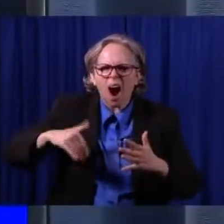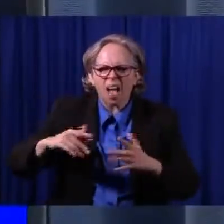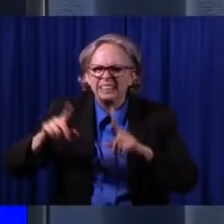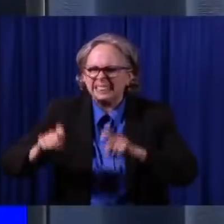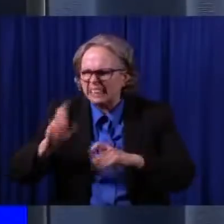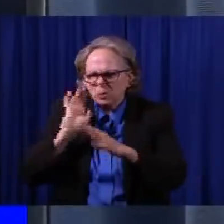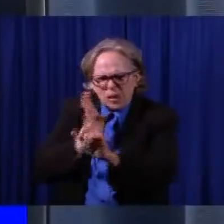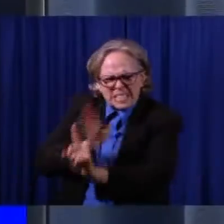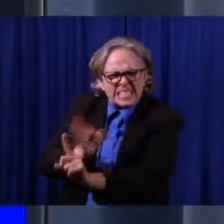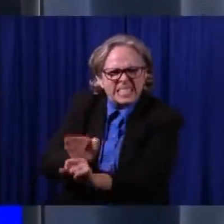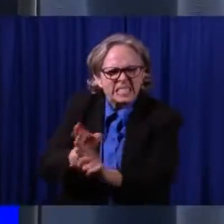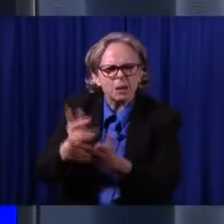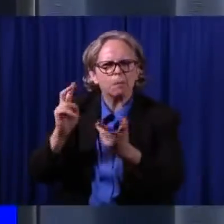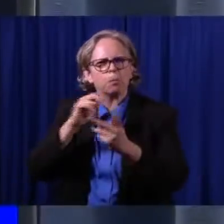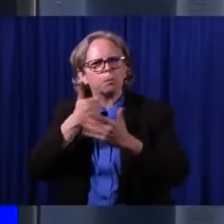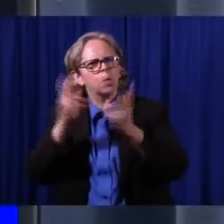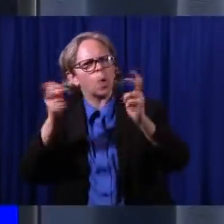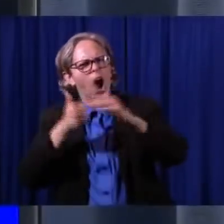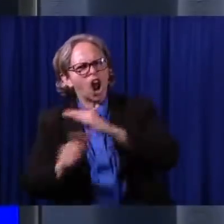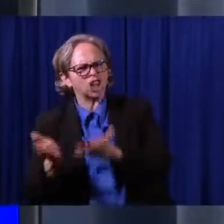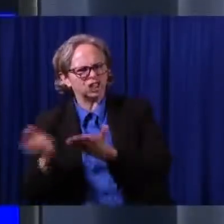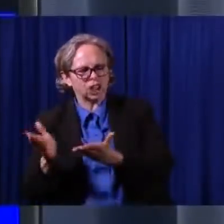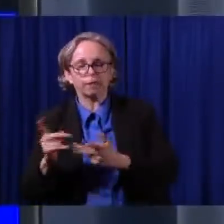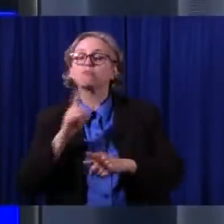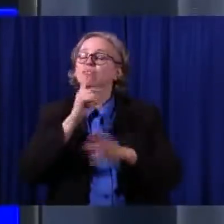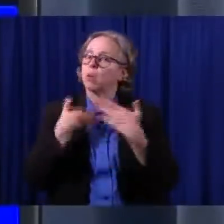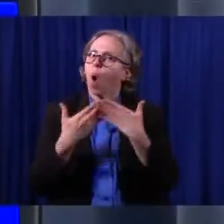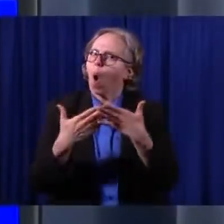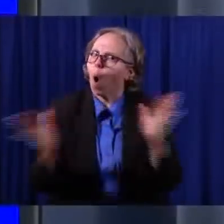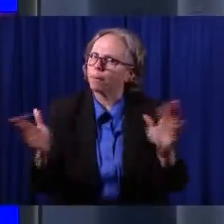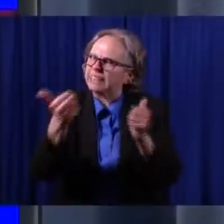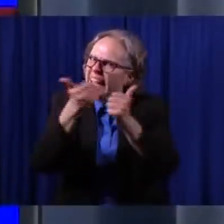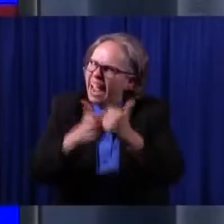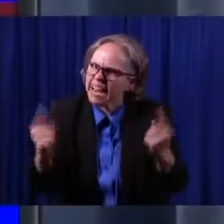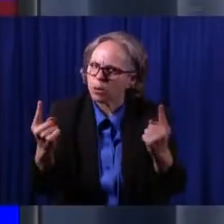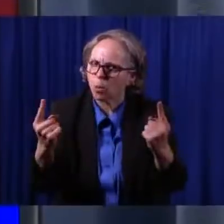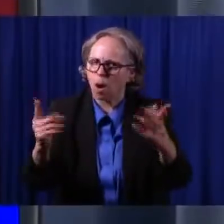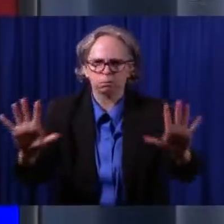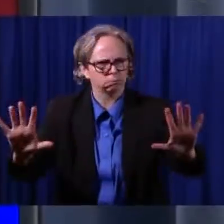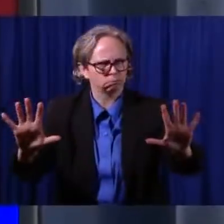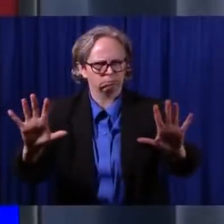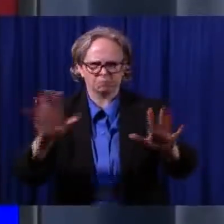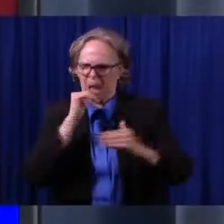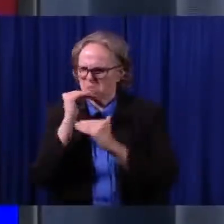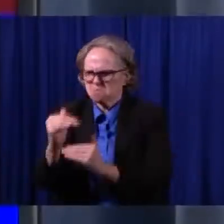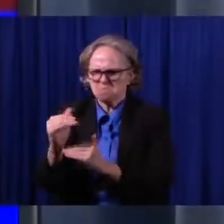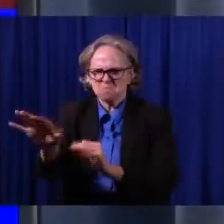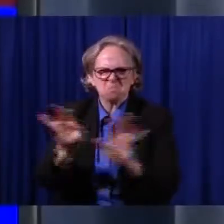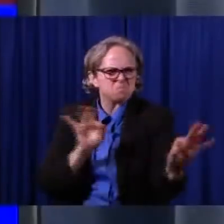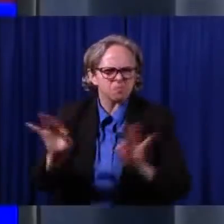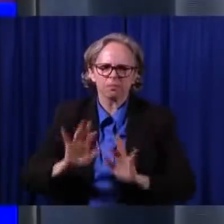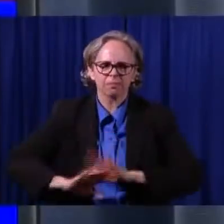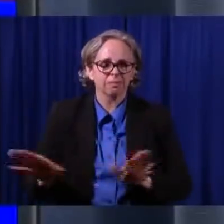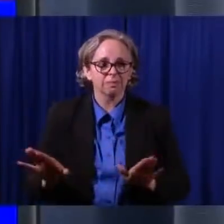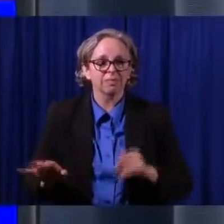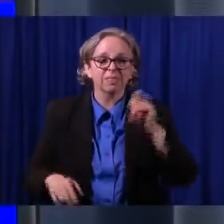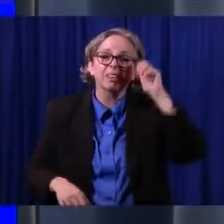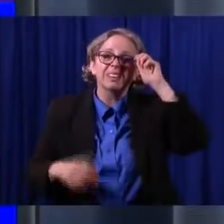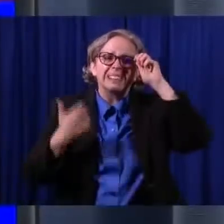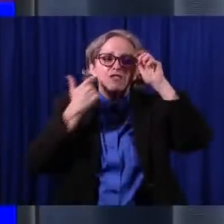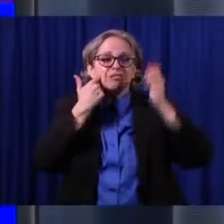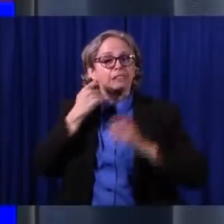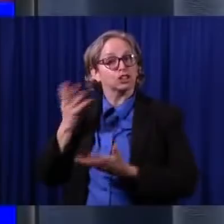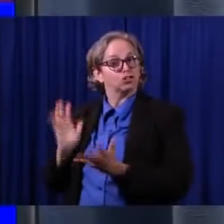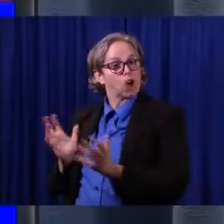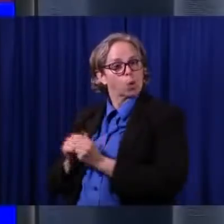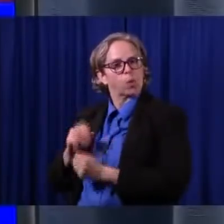Friday, tomorrow. Those 6 locations are listed on the website. And I know from talking to the mayor, Mayor Ginther, that they have